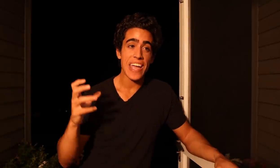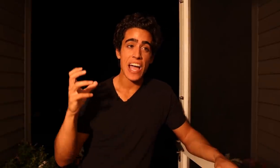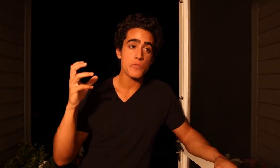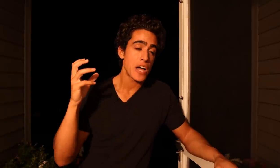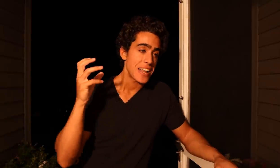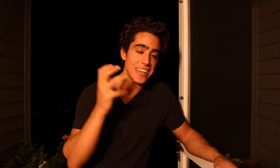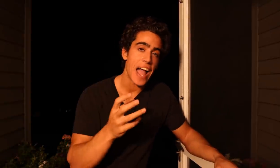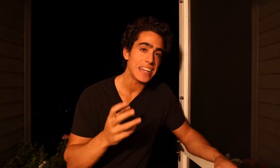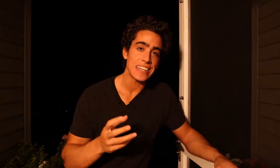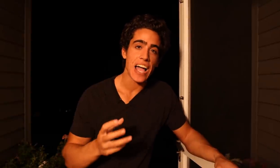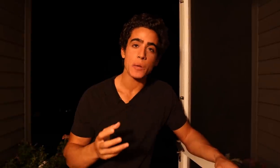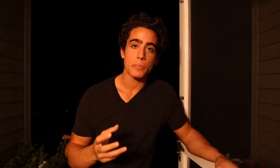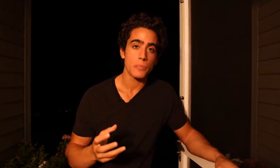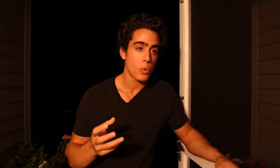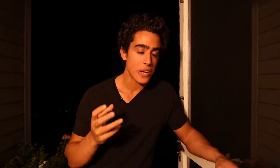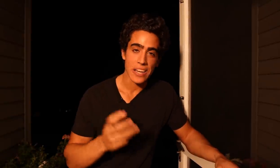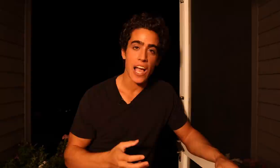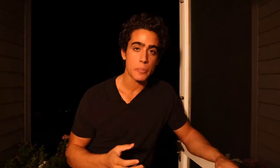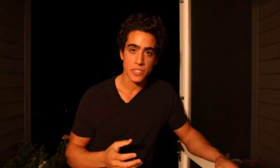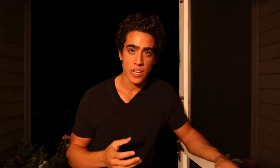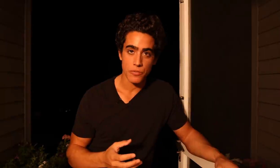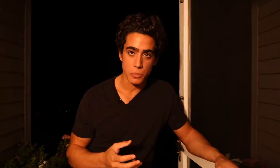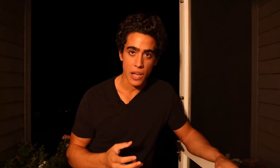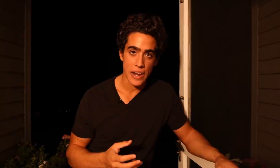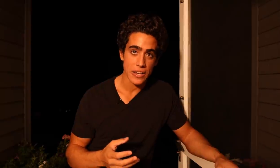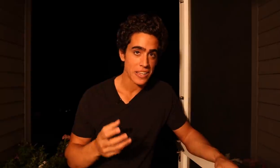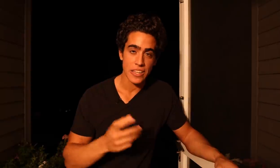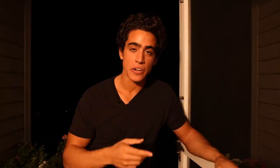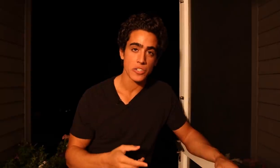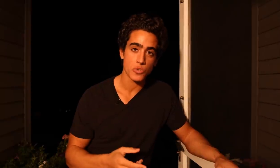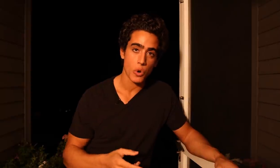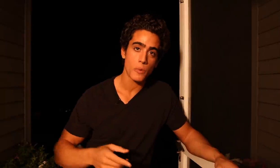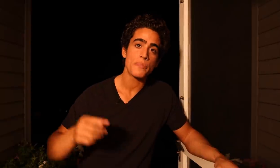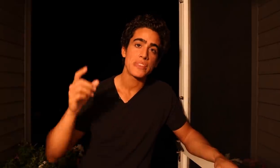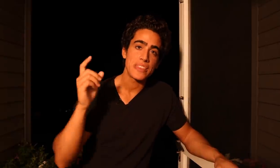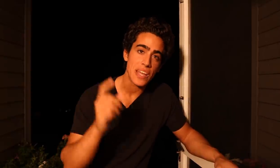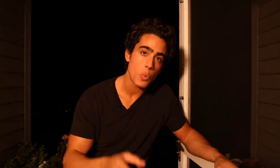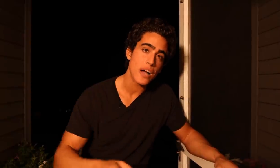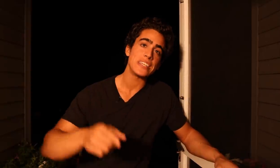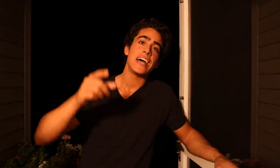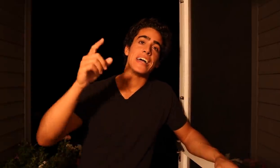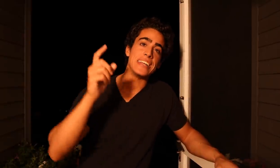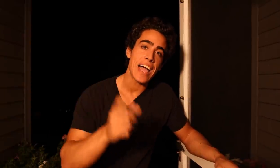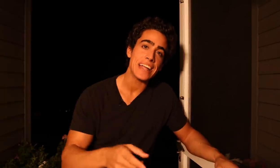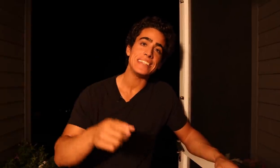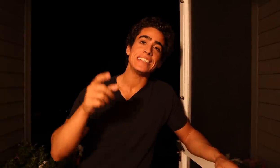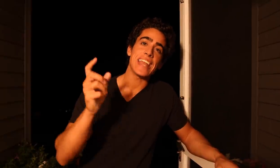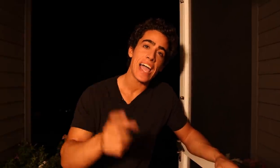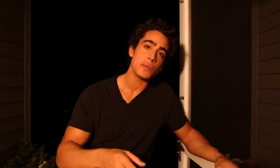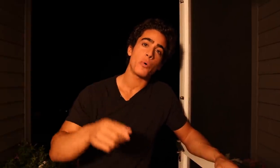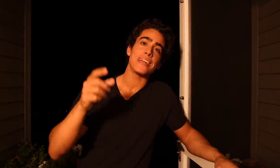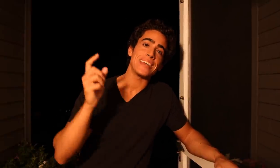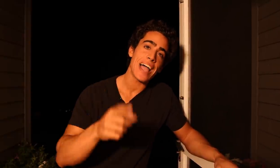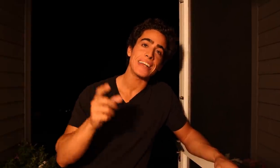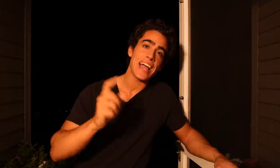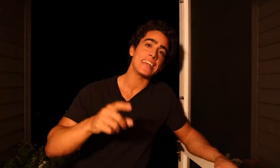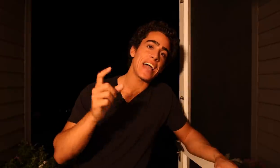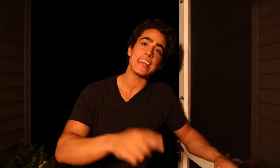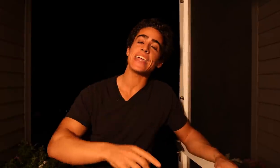if they have 99.9% of the planet in their control they want 99